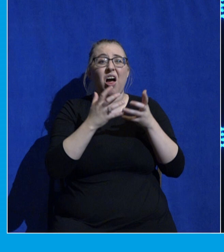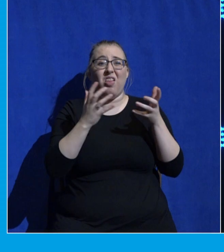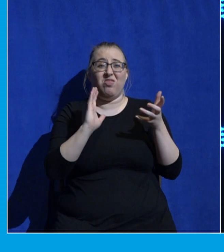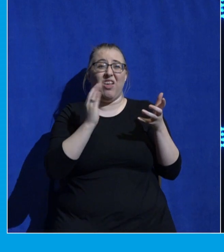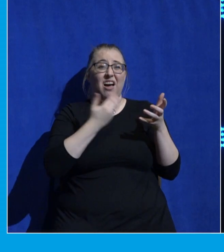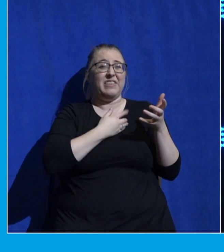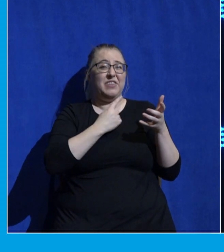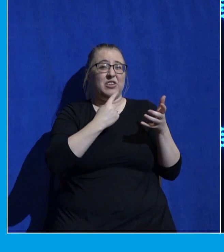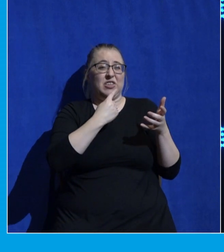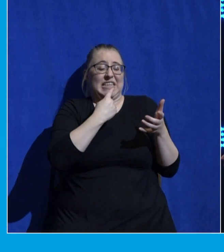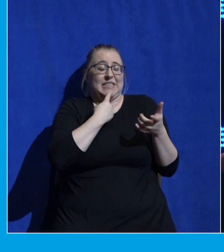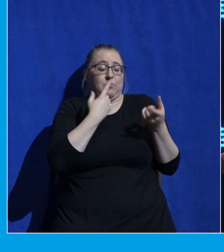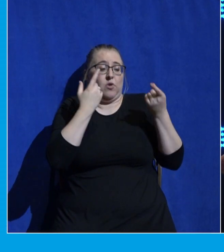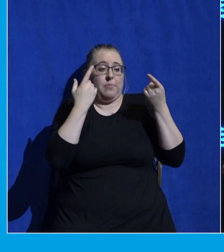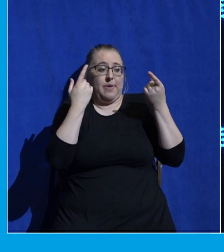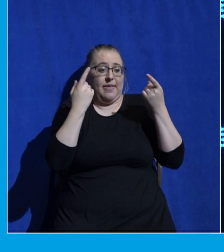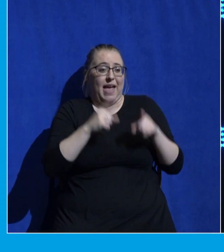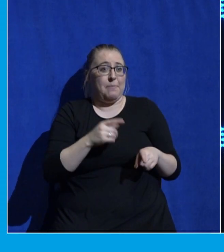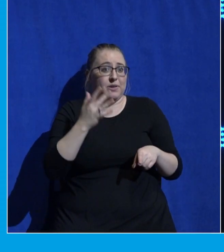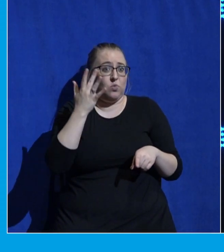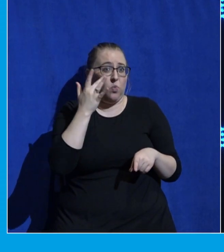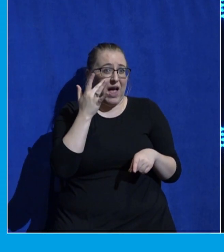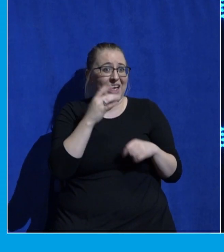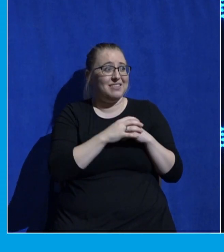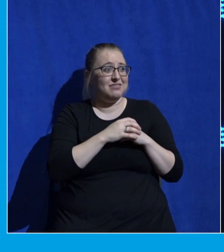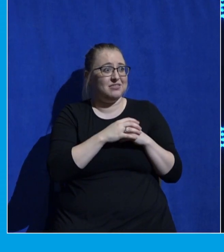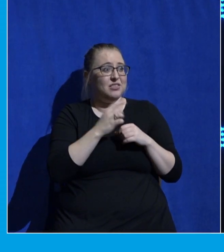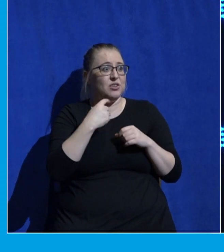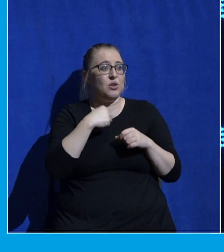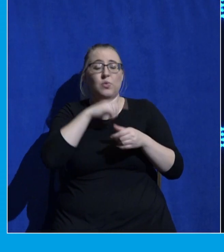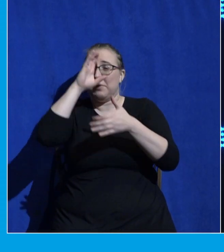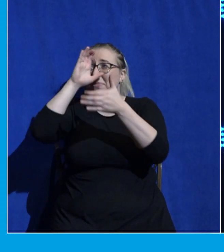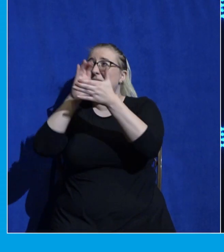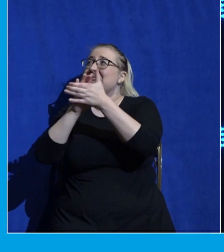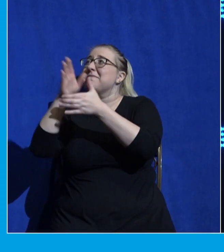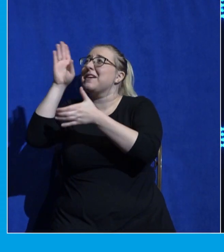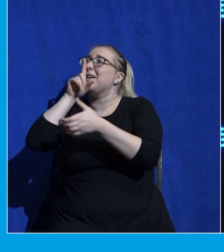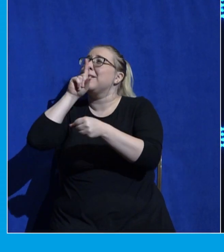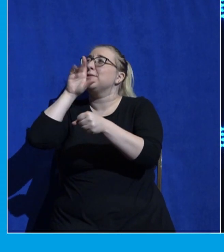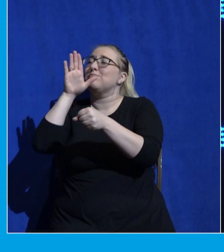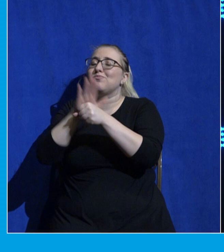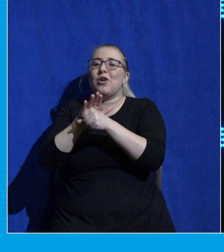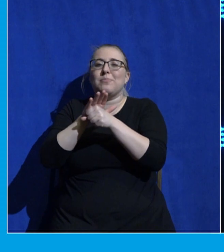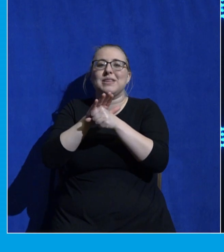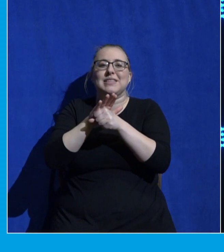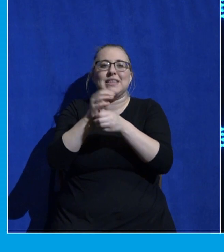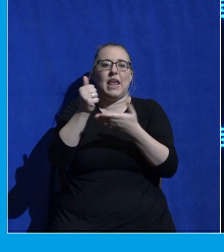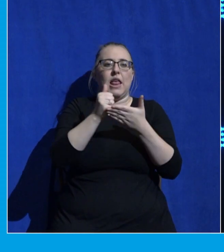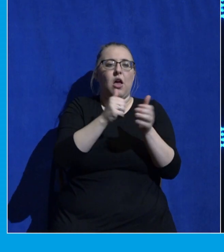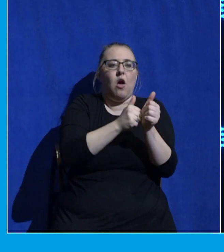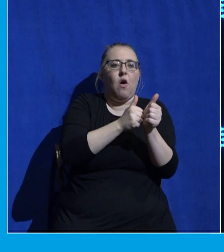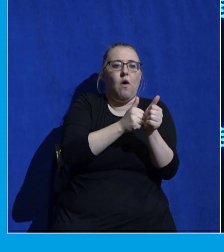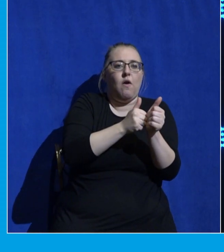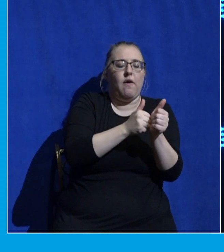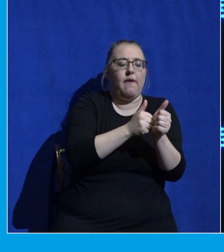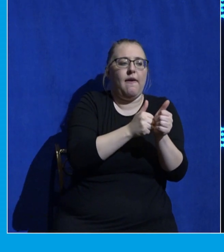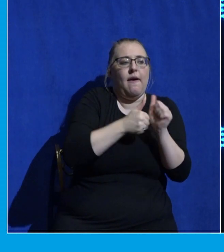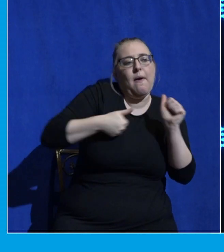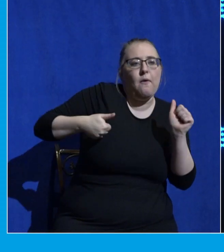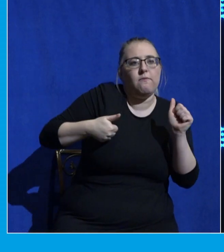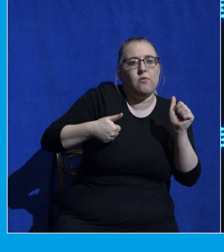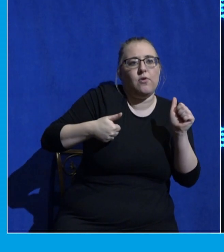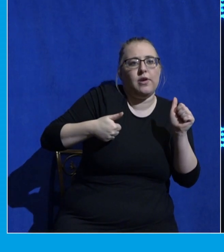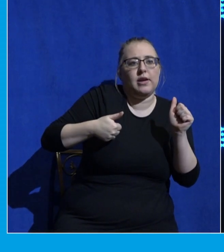life stems from this fact that we believe that God has promised to keep us from things that he's never promised to keep us